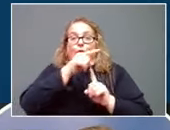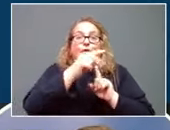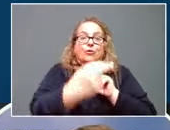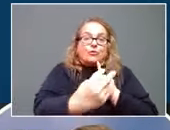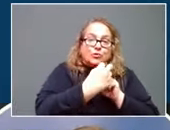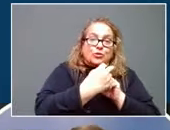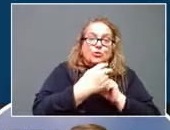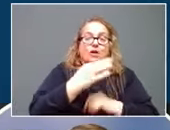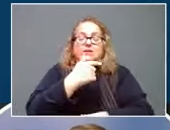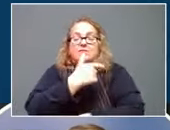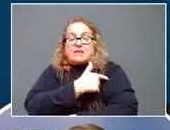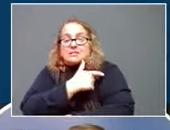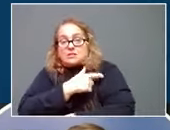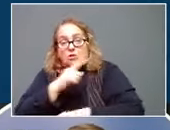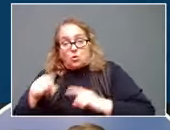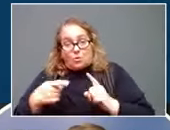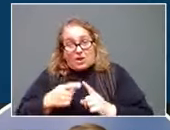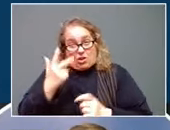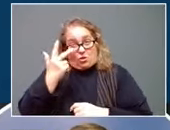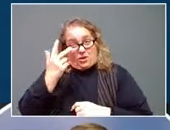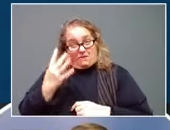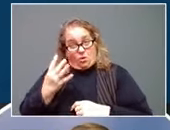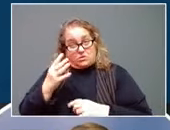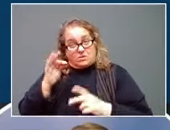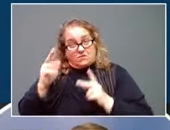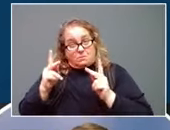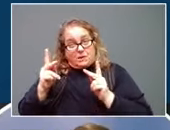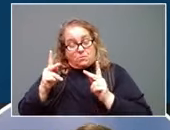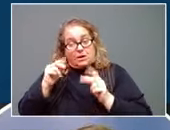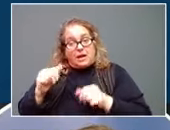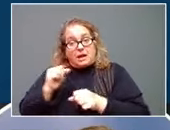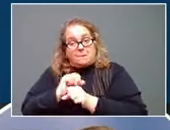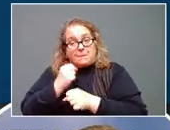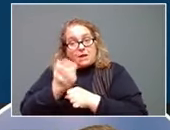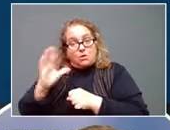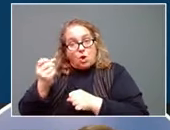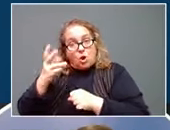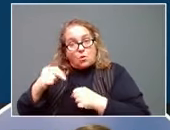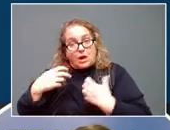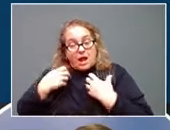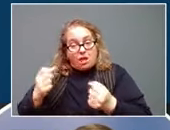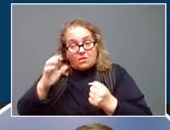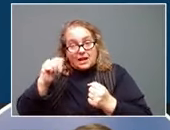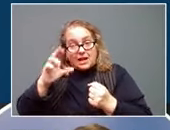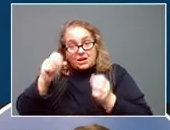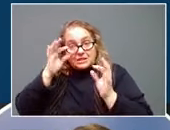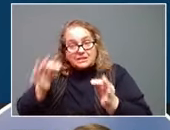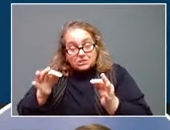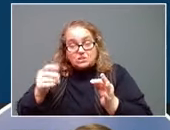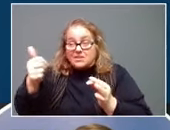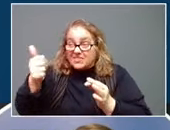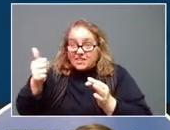when 3/4 of people that can make their own healthcare decision choose to get